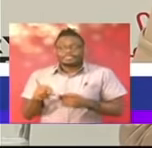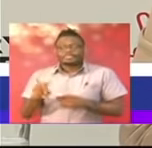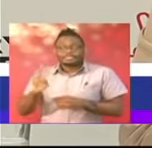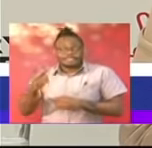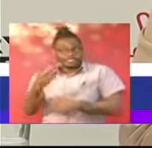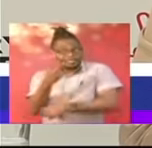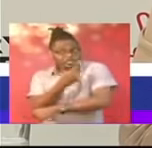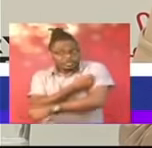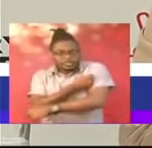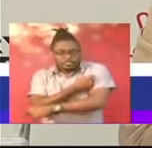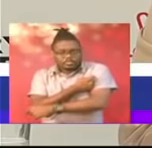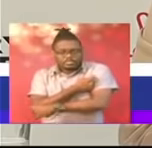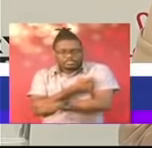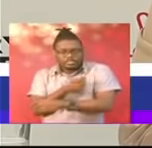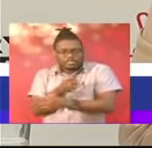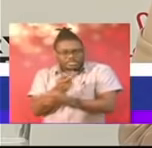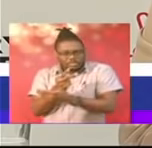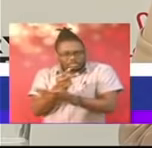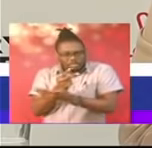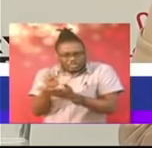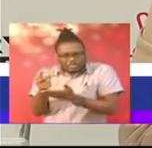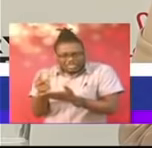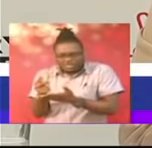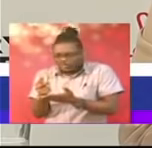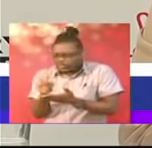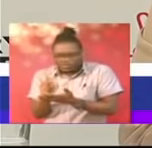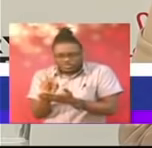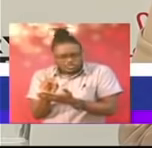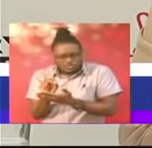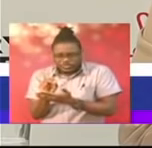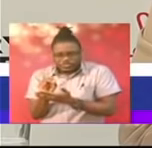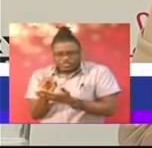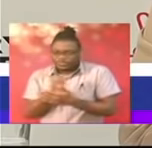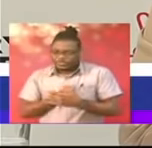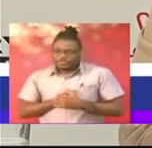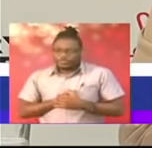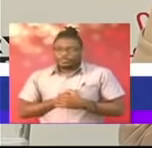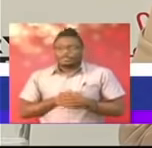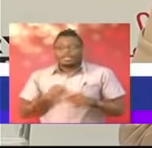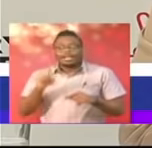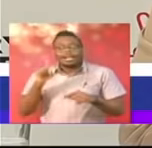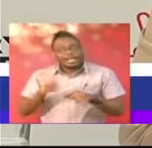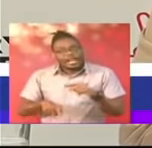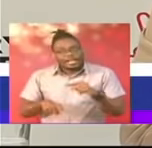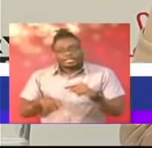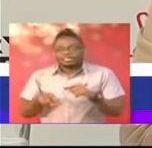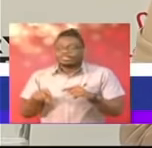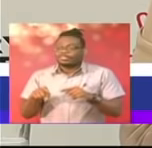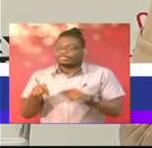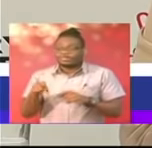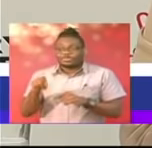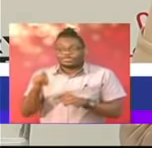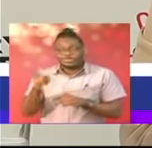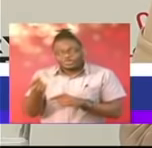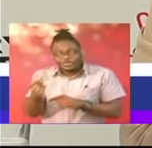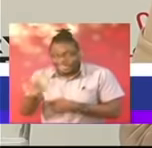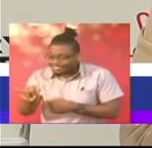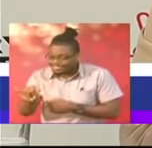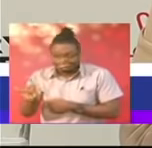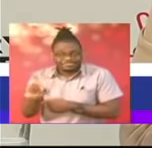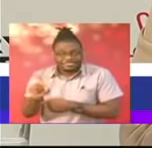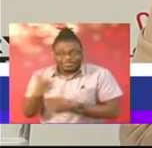a 2-week or just over 2-week period, and that doesn't do well with respect to the efficacy of boosting the